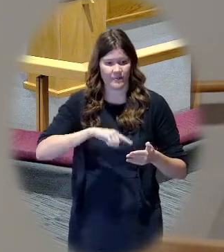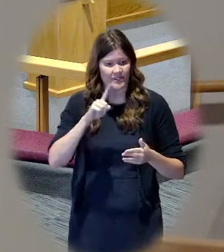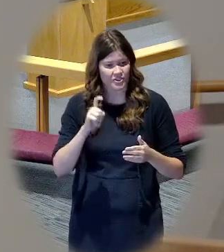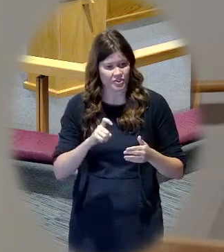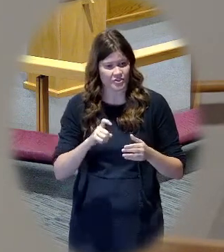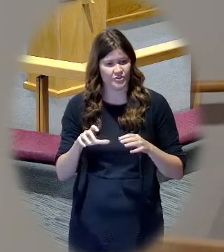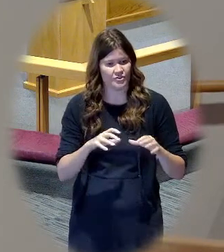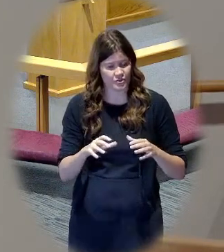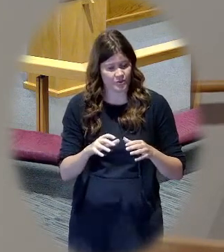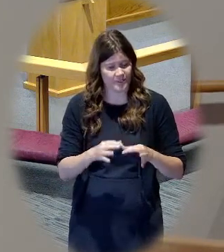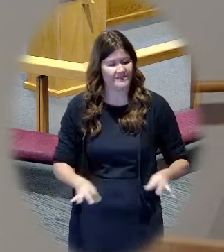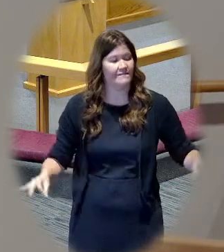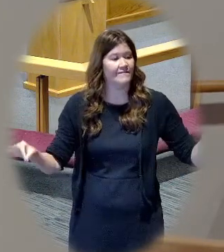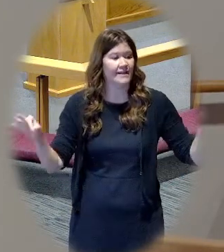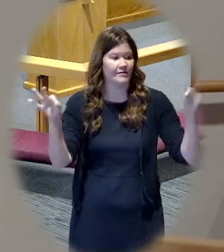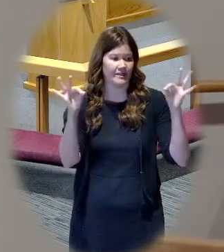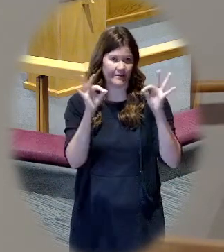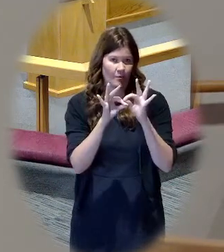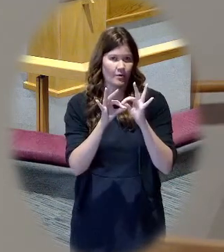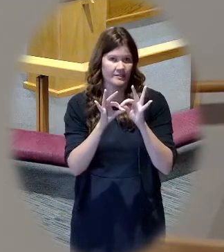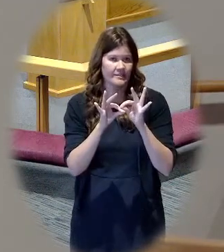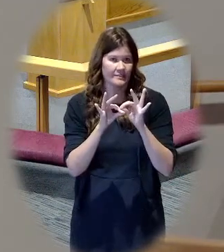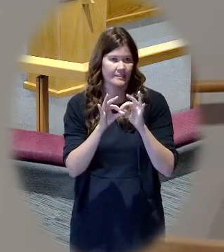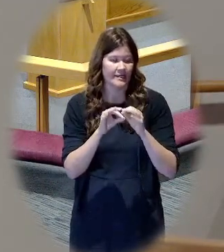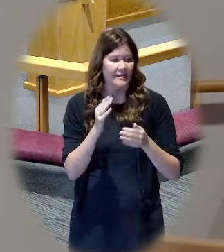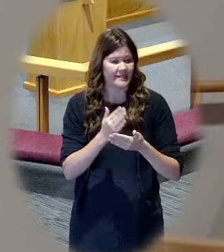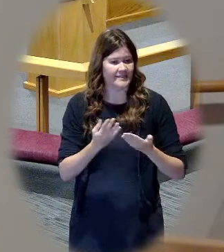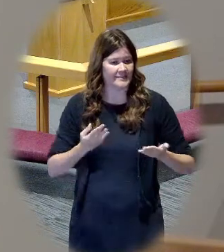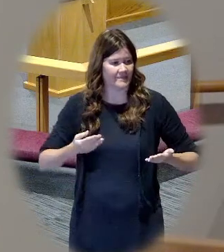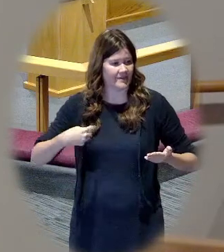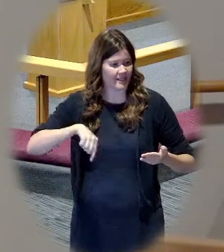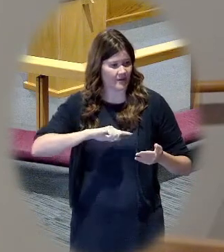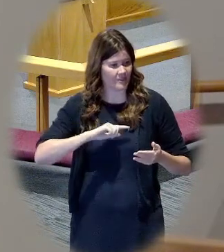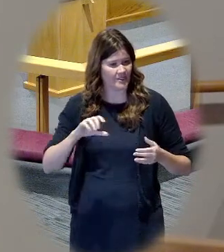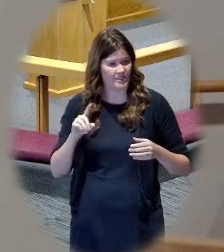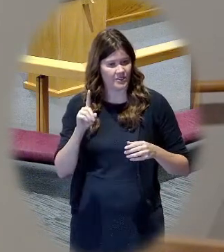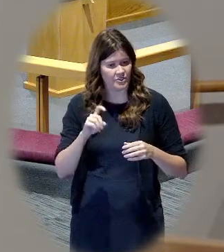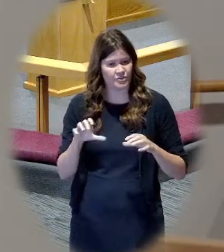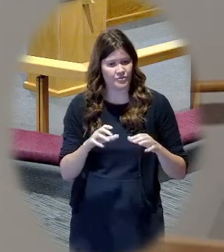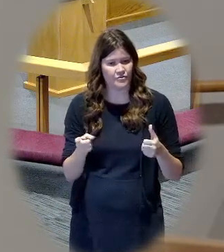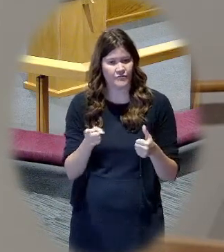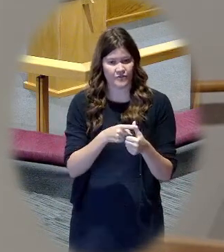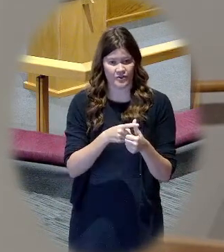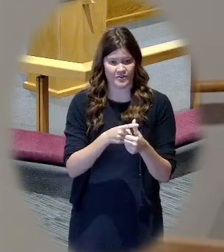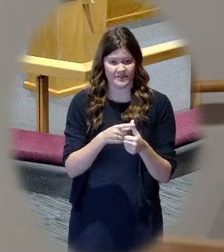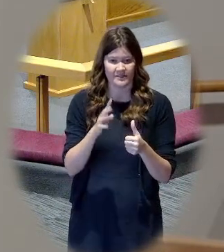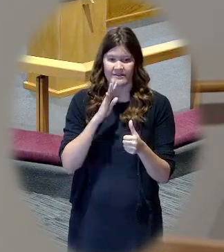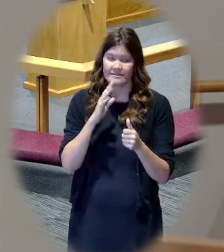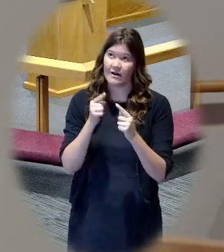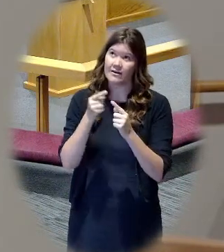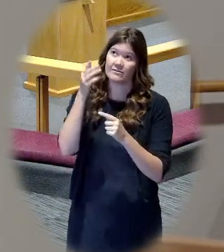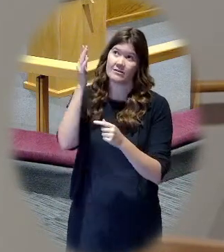of utmost importance. And it's something that we should do first. Talk to God.